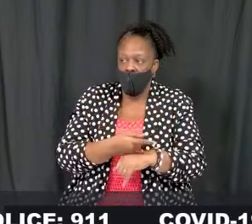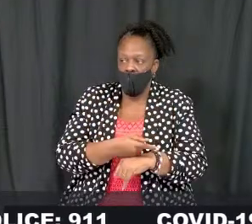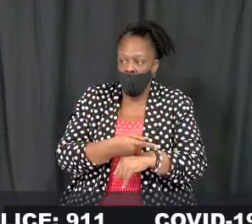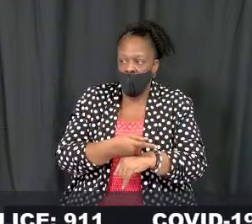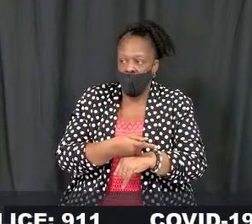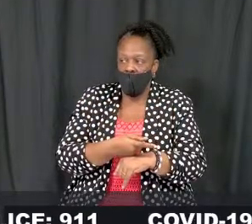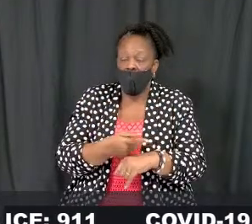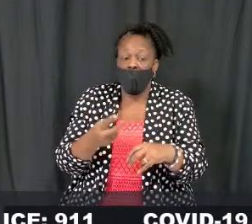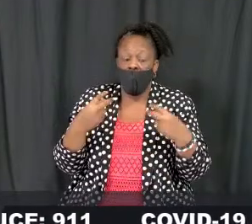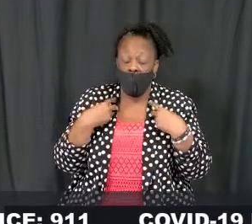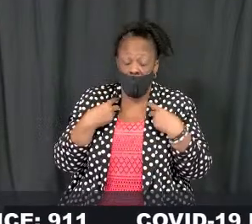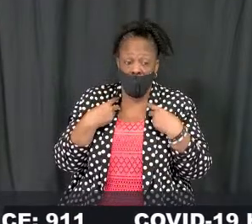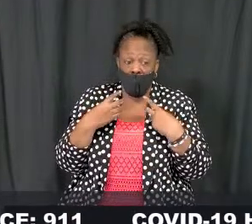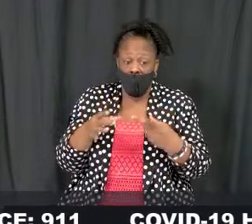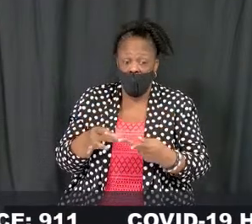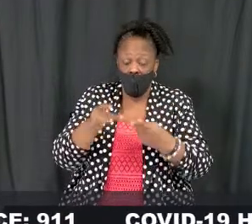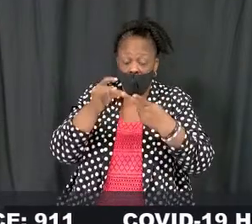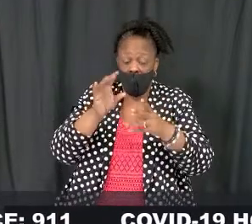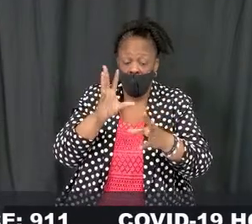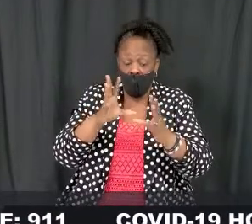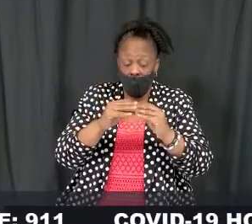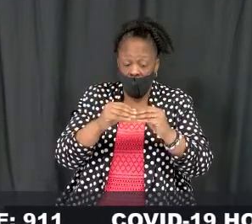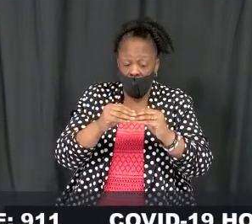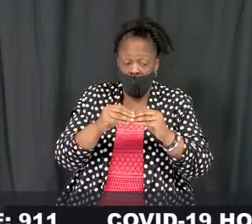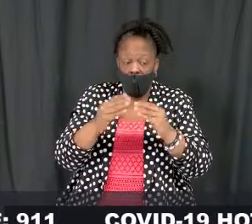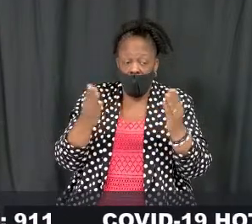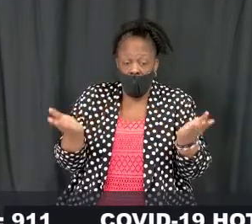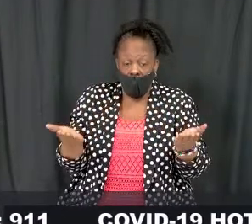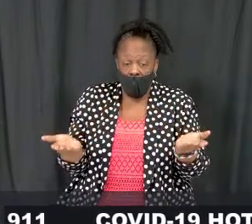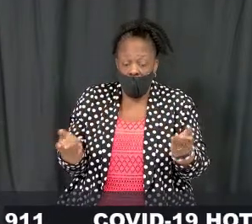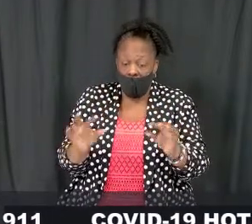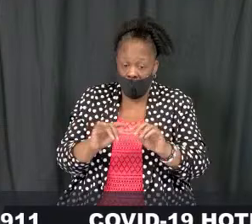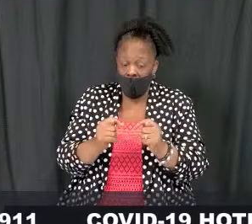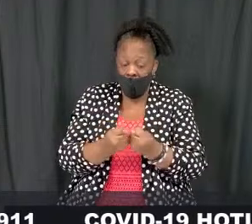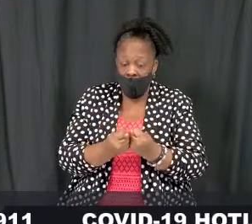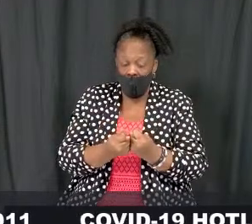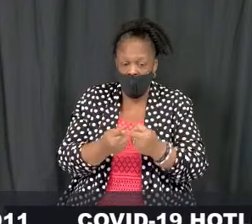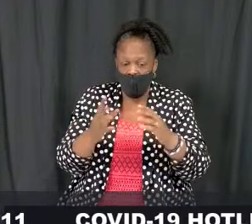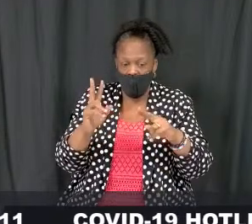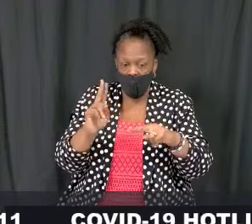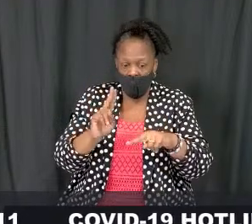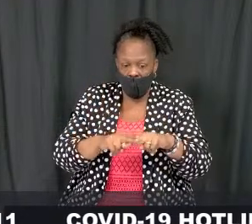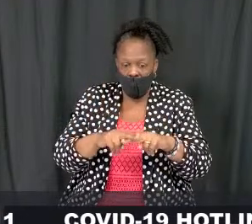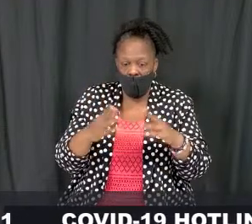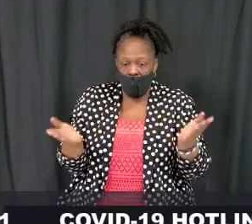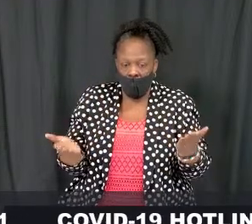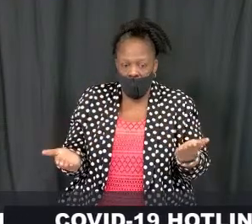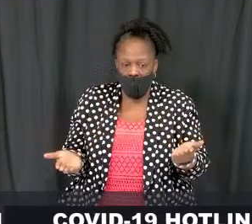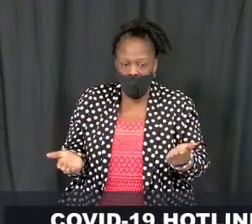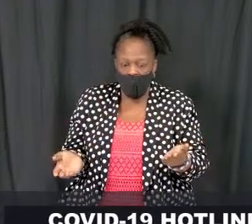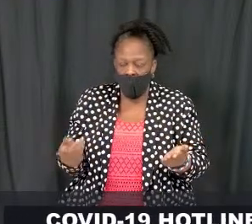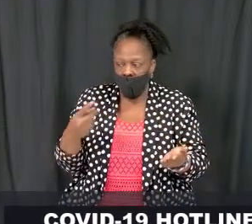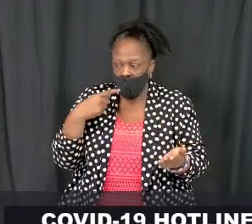we would have had an emergency meeting of the task force. This discussion would have highlighted